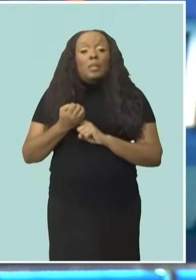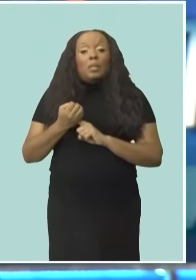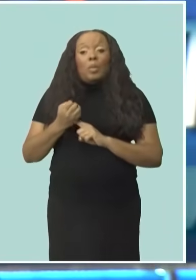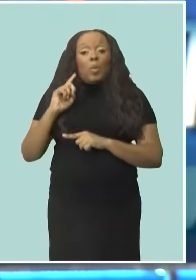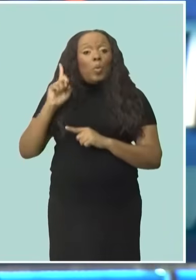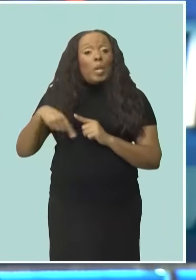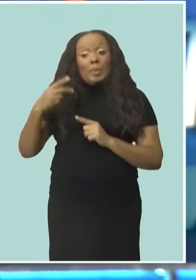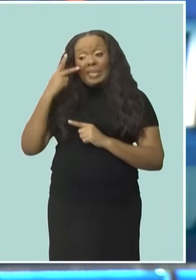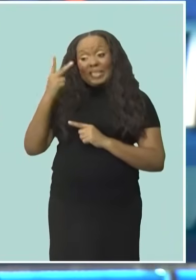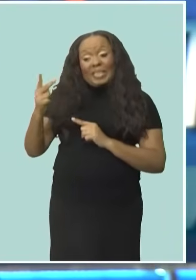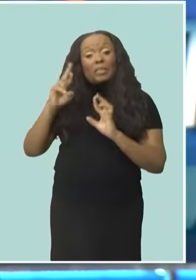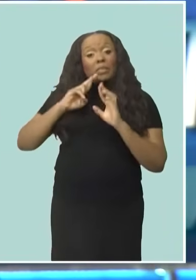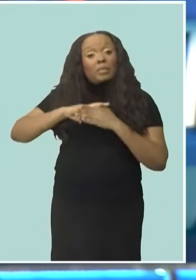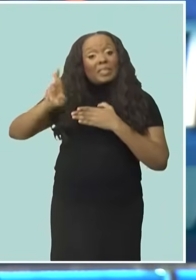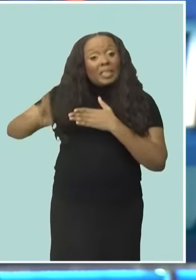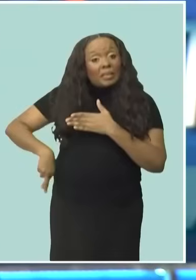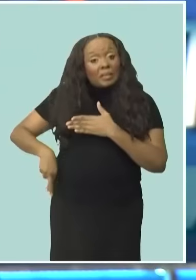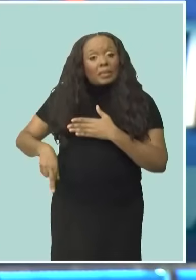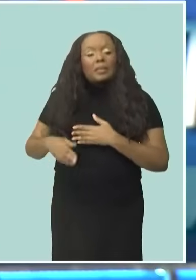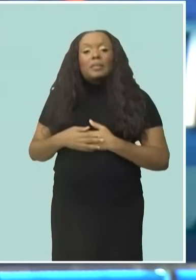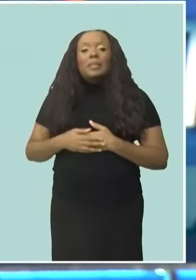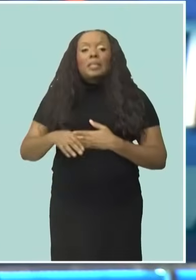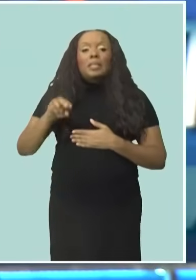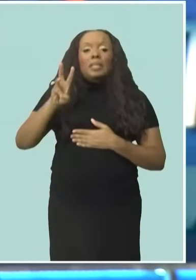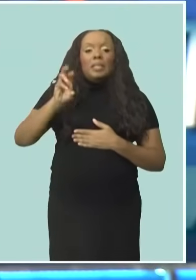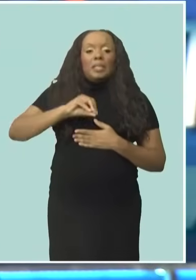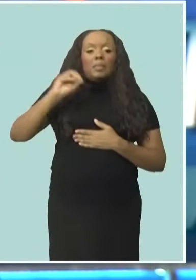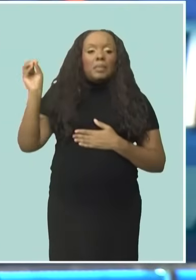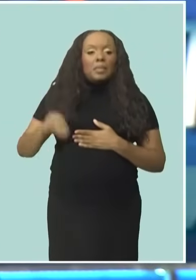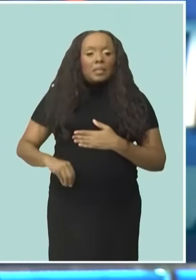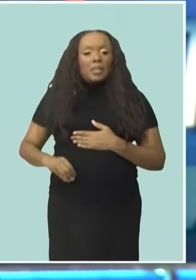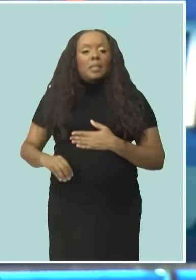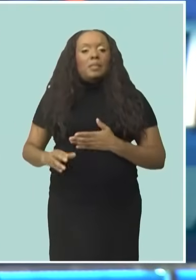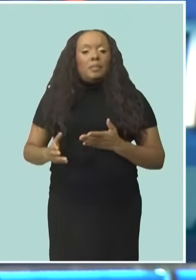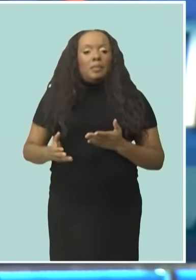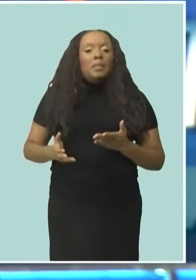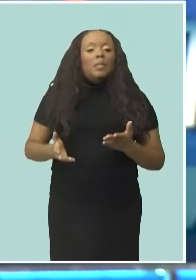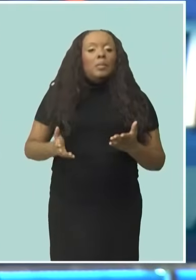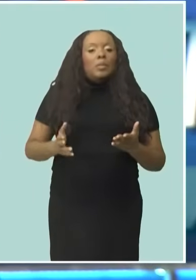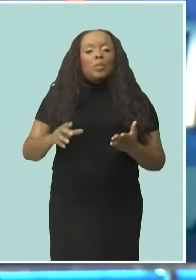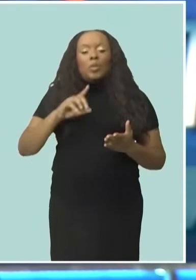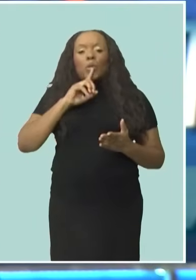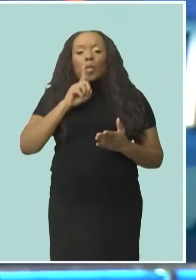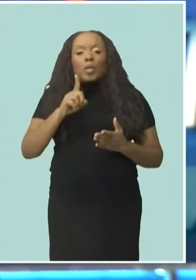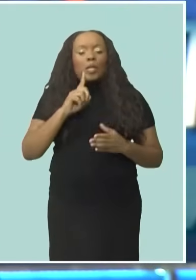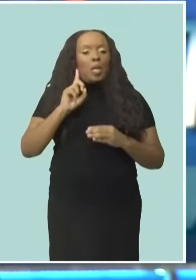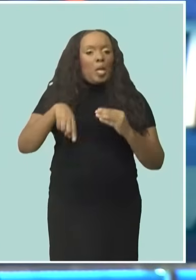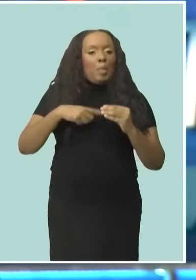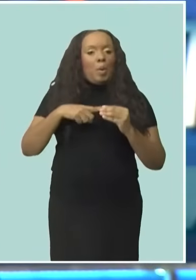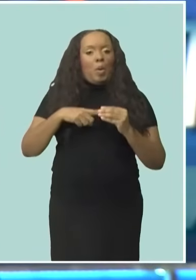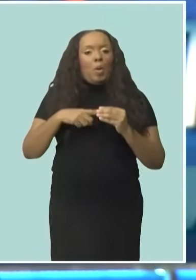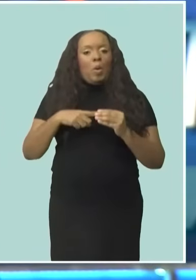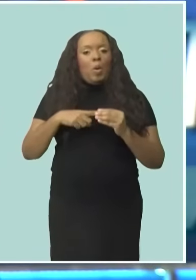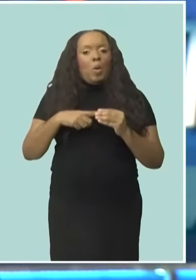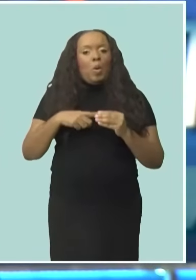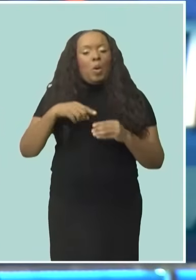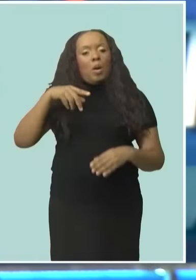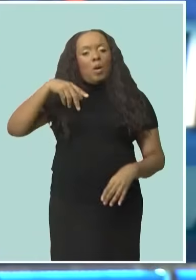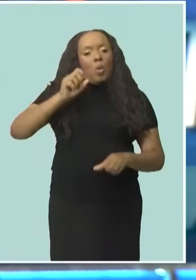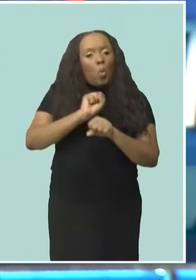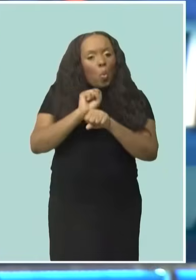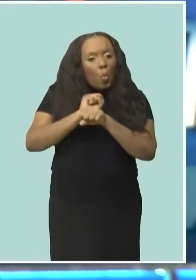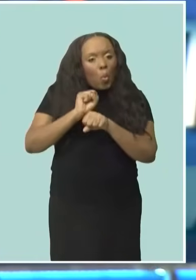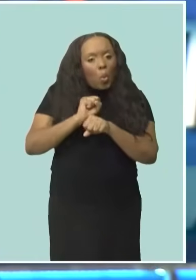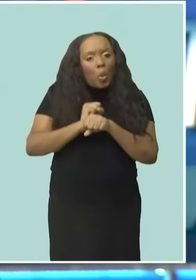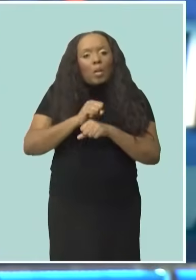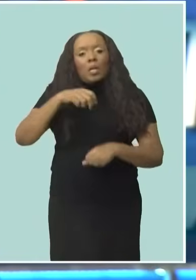show 60% of the total effects of the disaster was on the productive sector and 24% on the environment, while